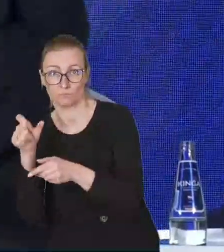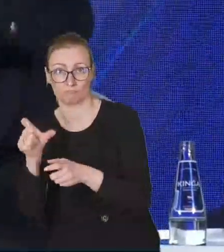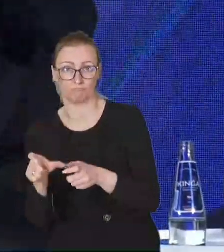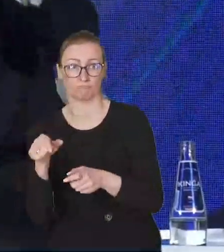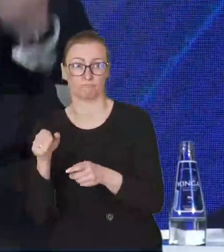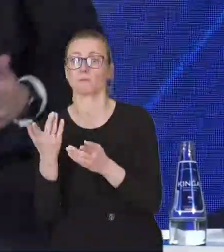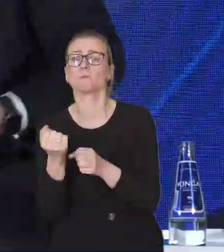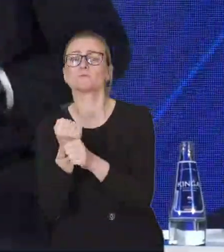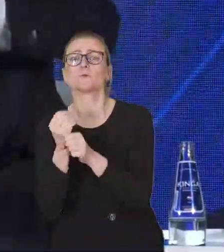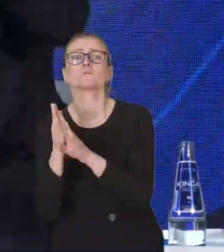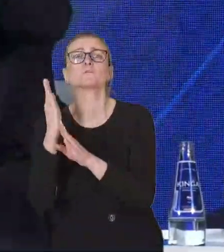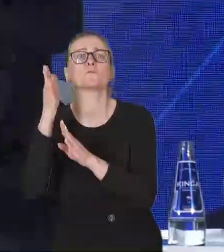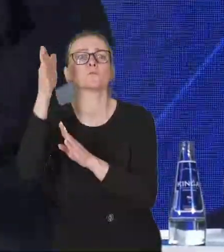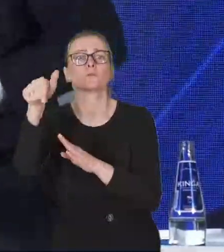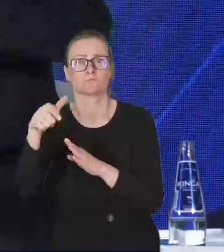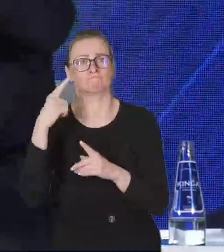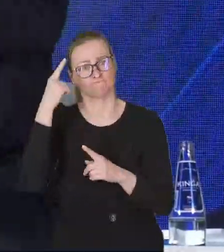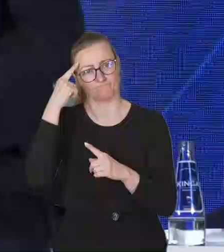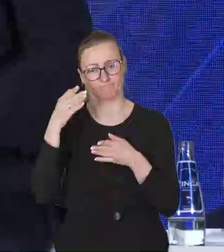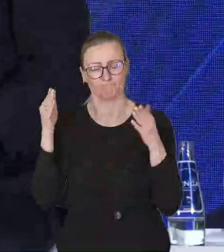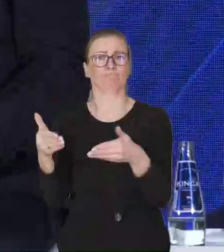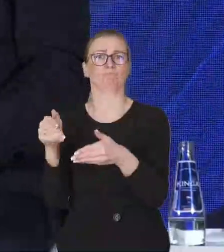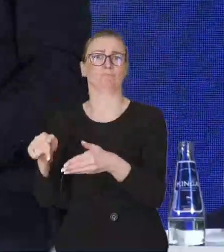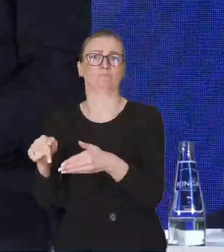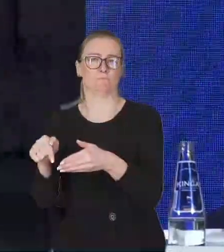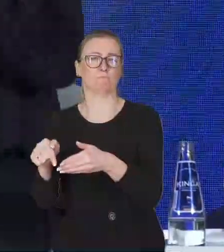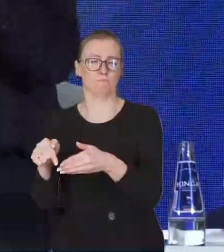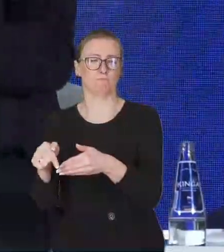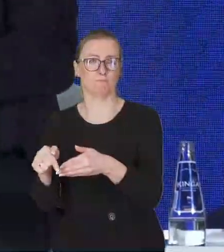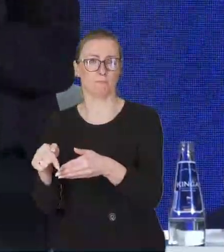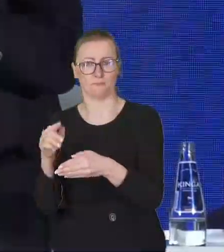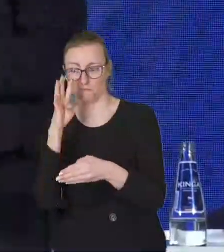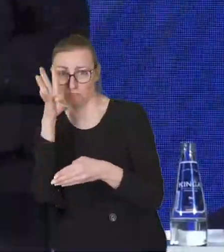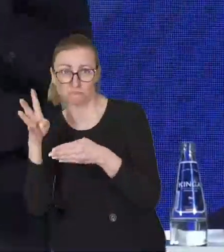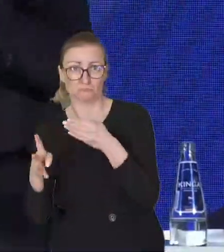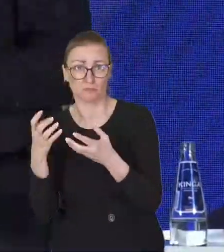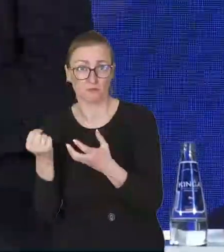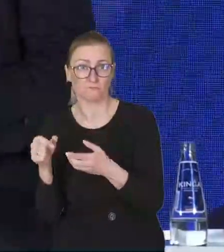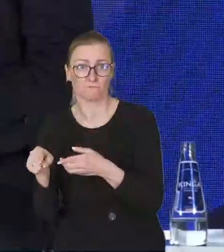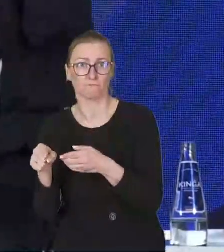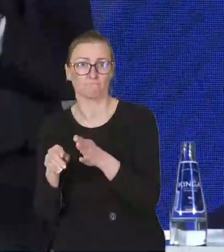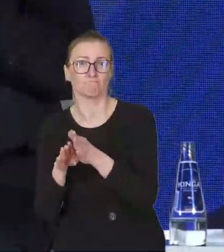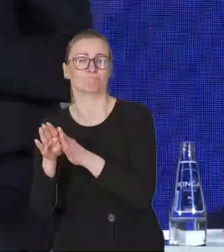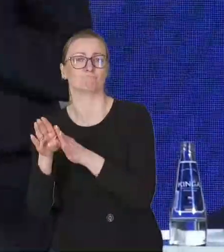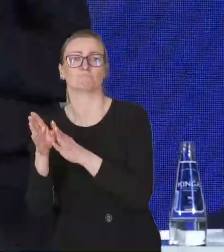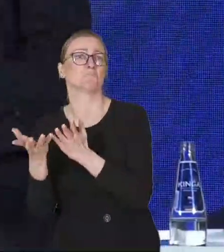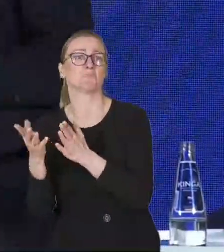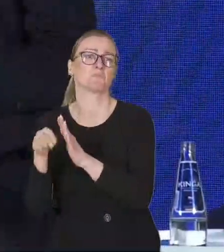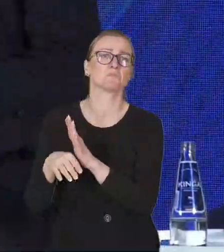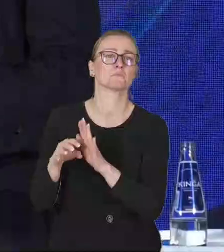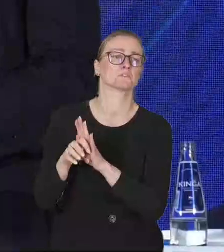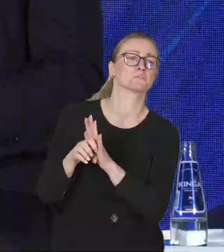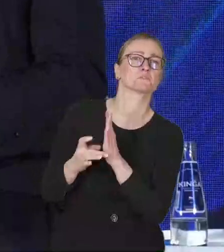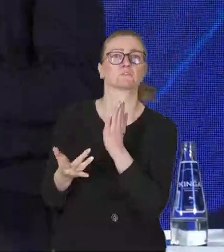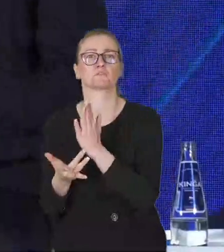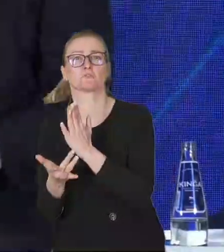strategic areas such as deep tech, engineering, mathematics, and so on. So use the money which is on the table to invest more